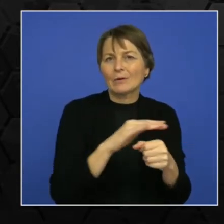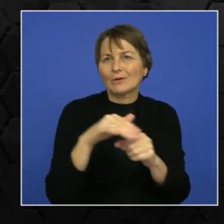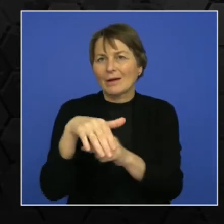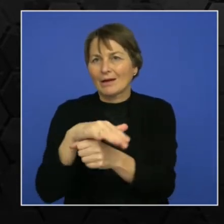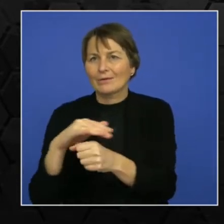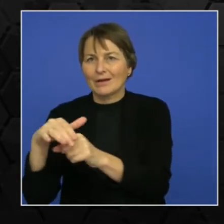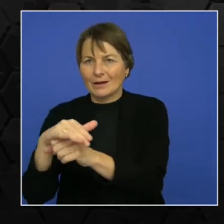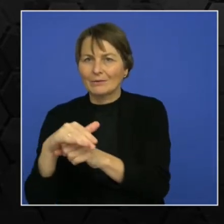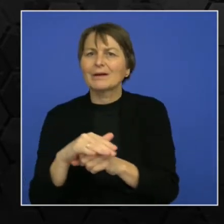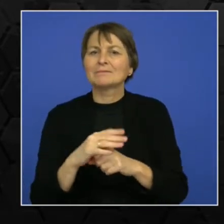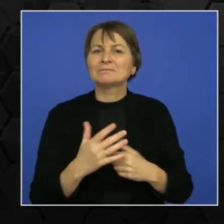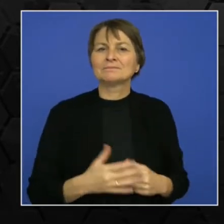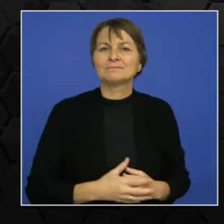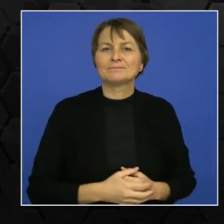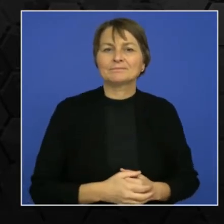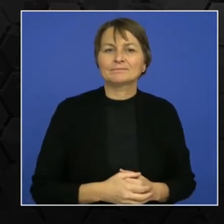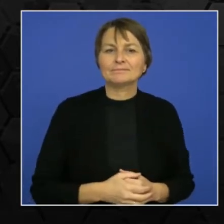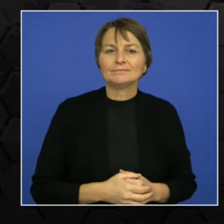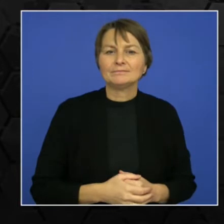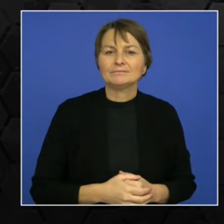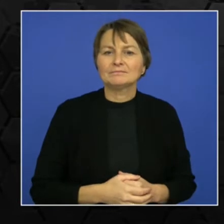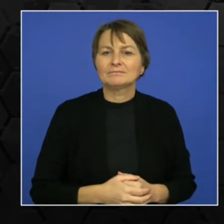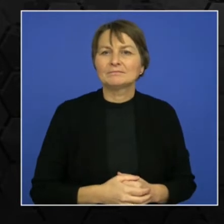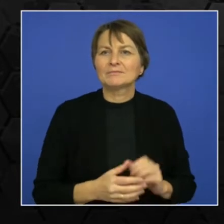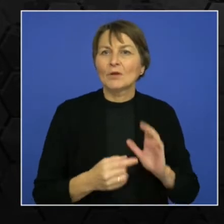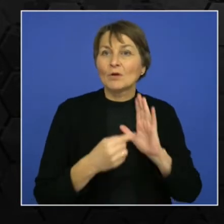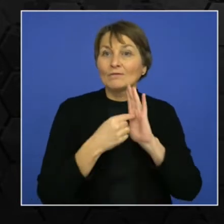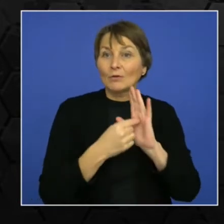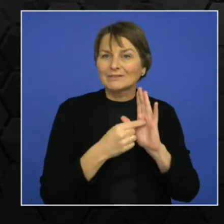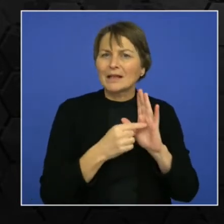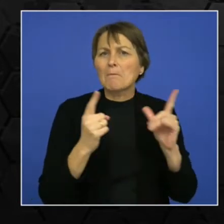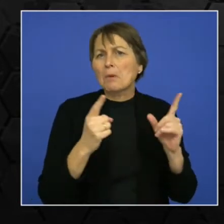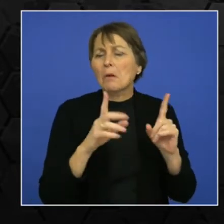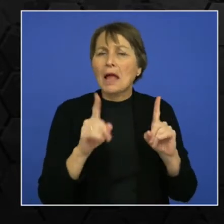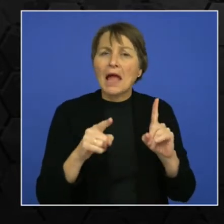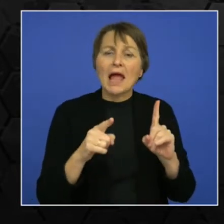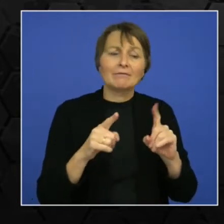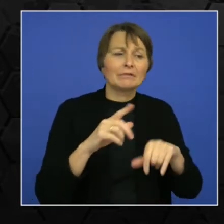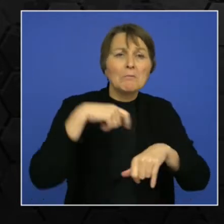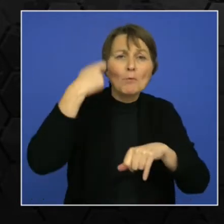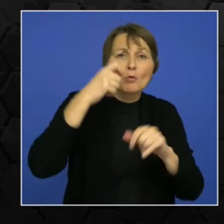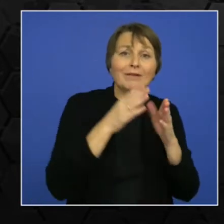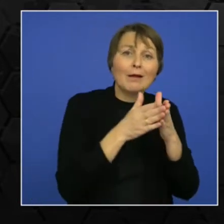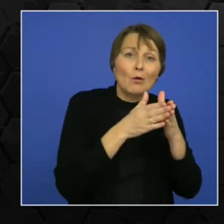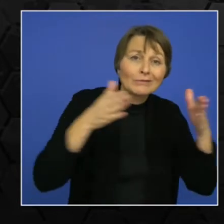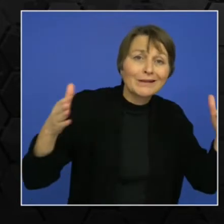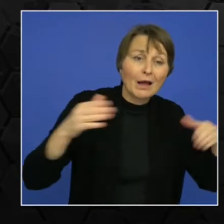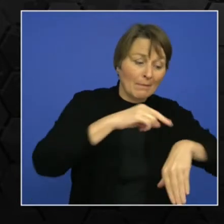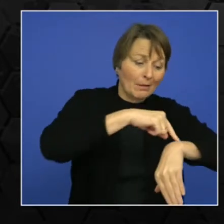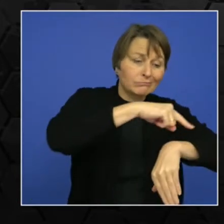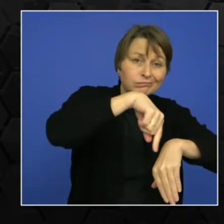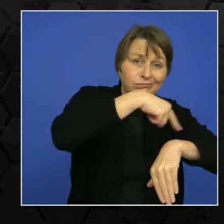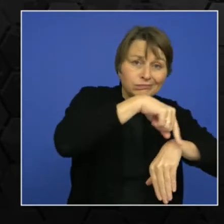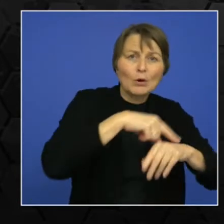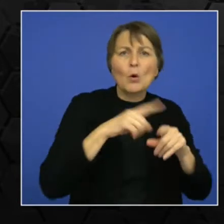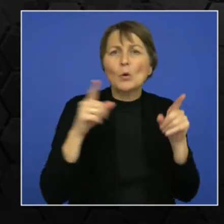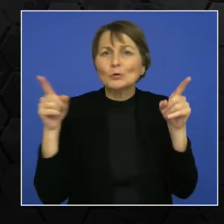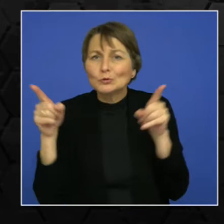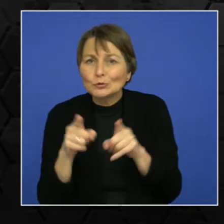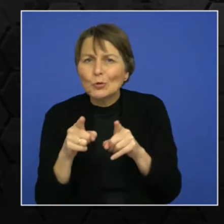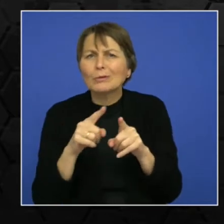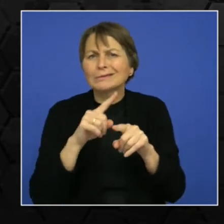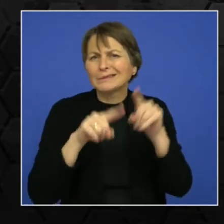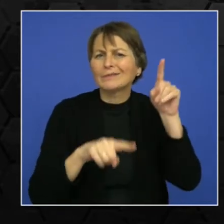like in the movie ID 25, we have the NaN value. So we don't want the NaN values, etc. So like this is some code